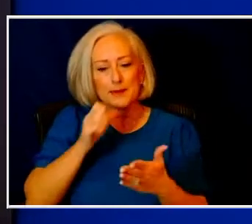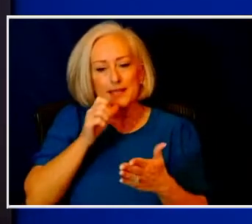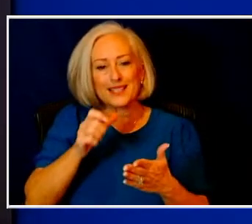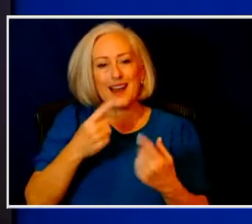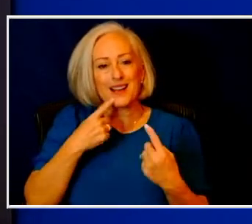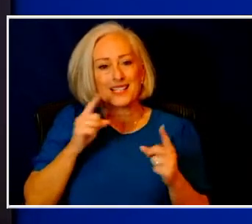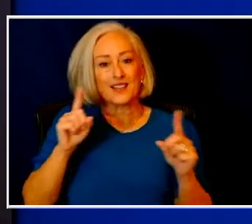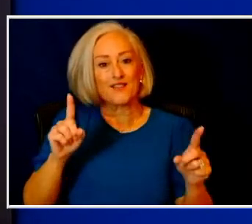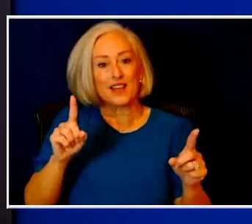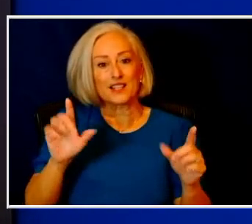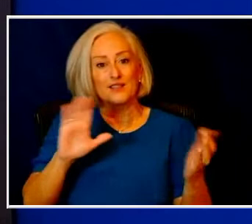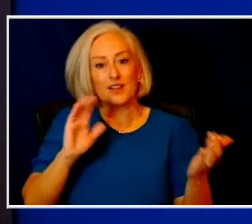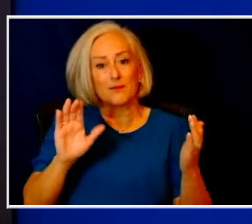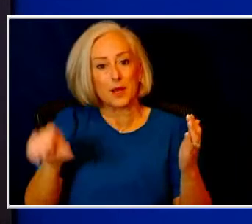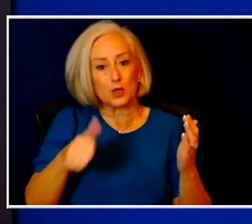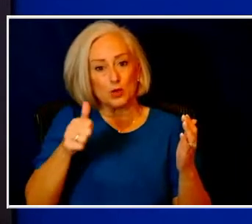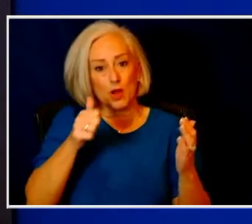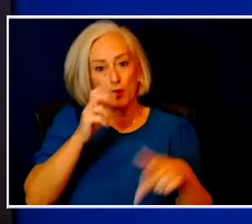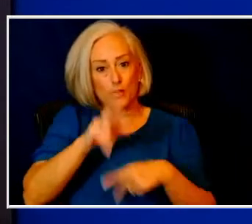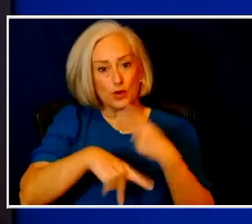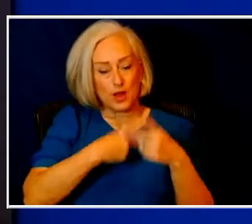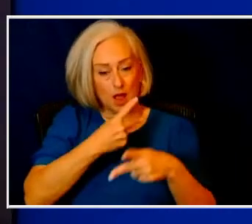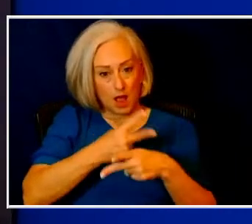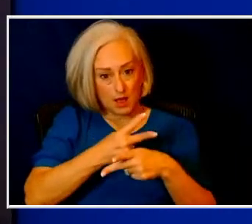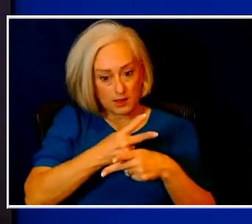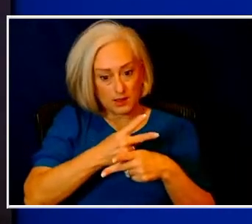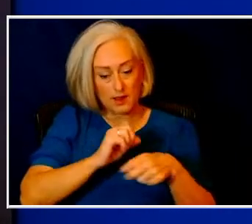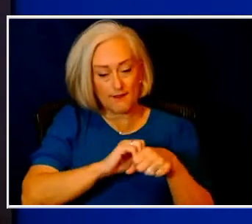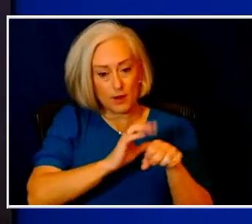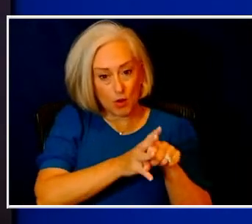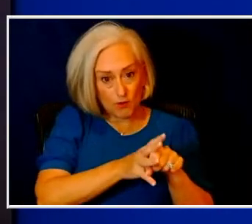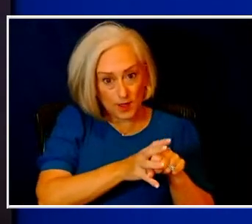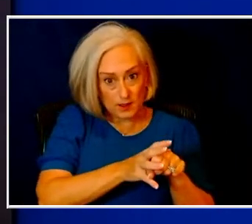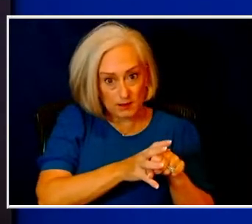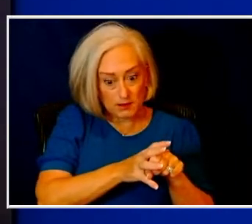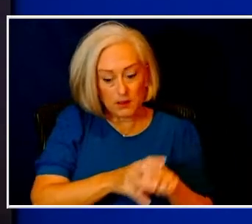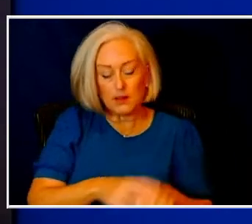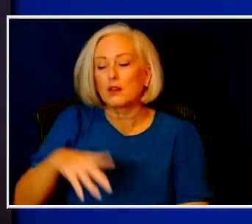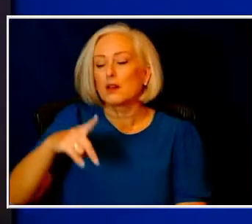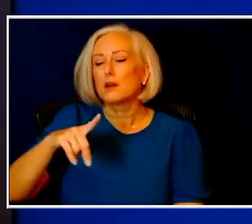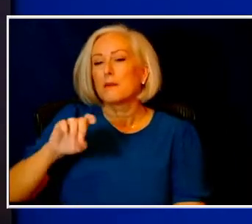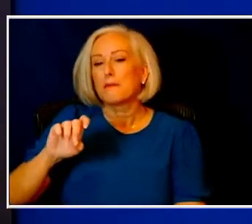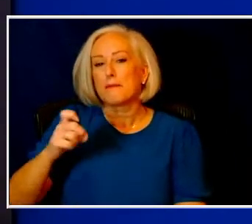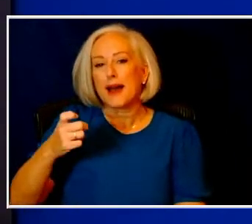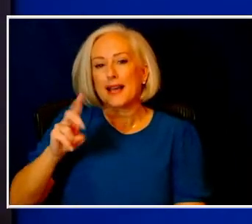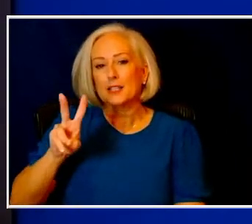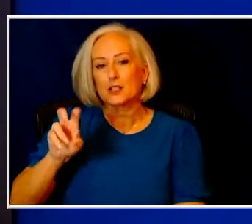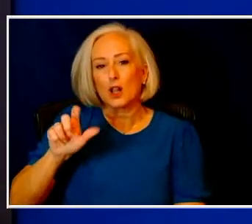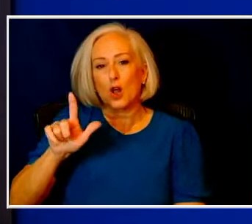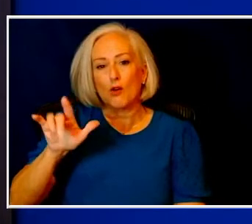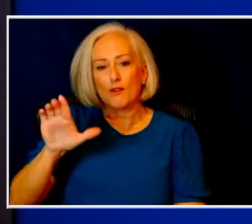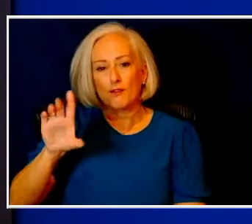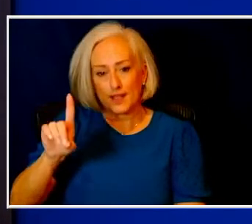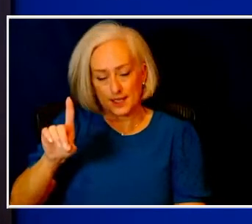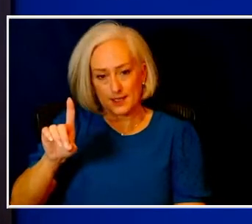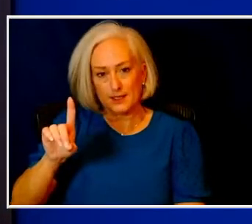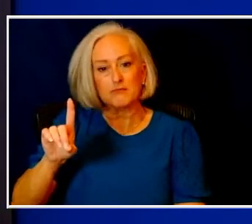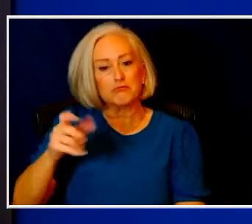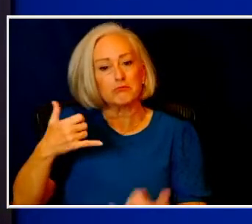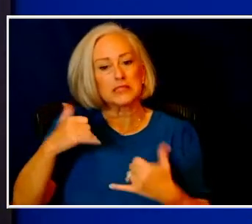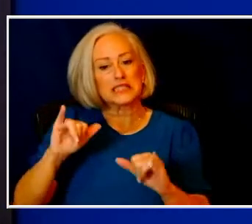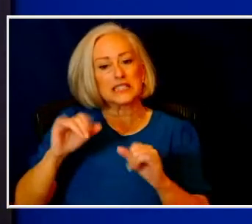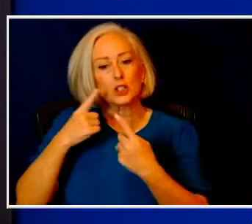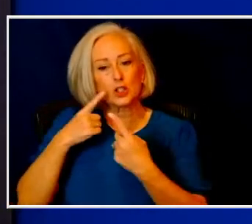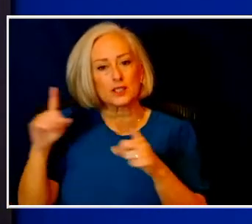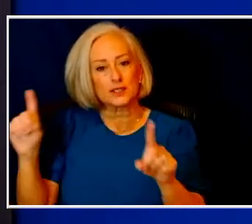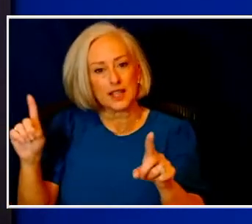have Paxlovid, which is still active. We haven't identified any significant mutations or resistance in the community. We